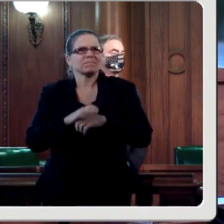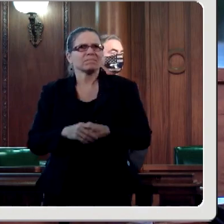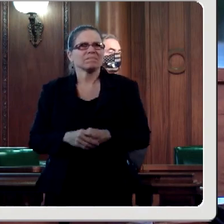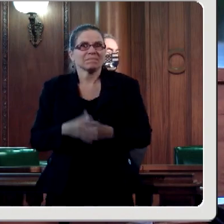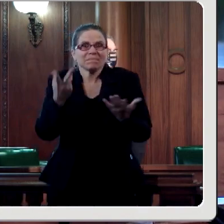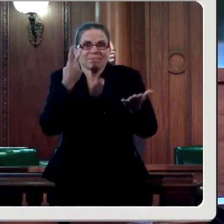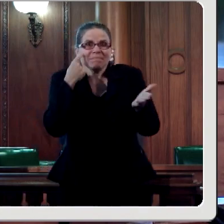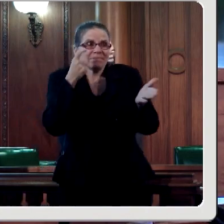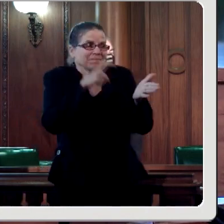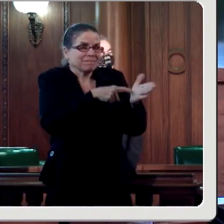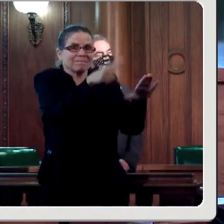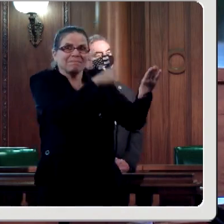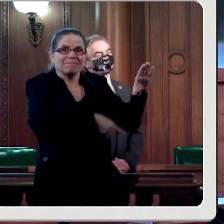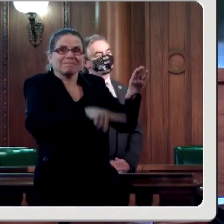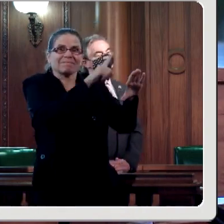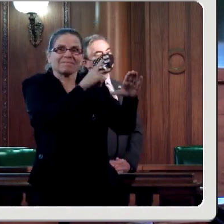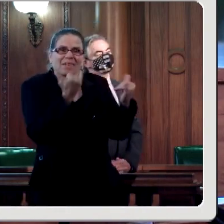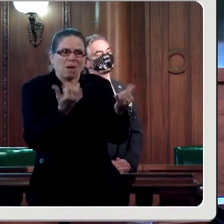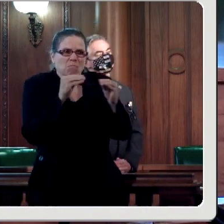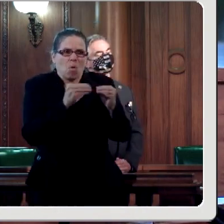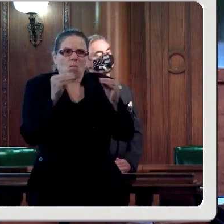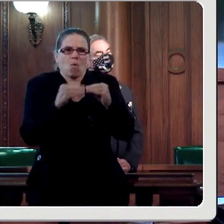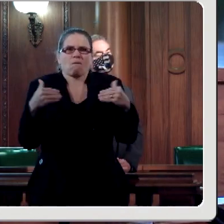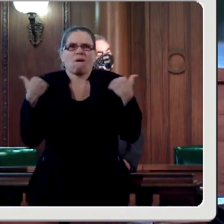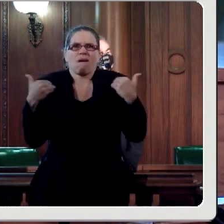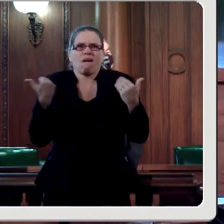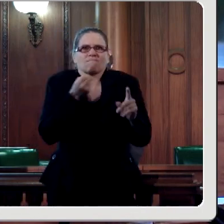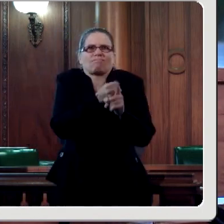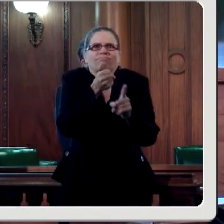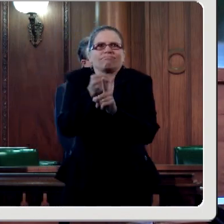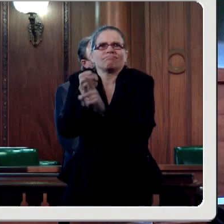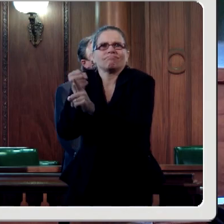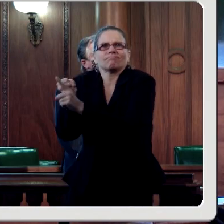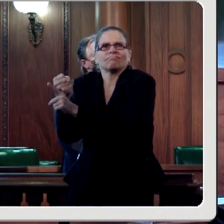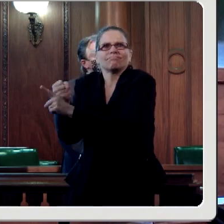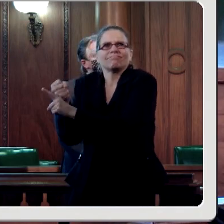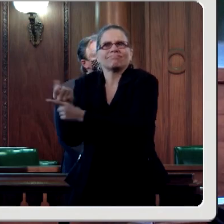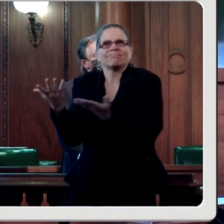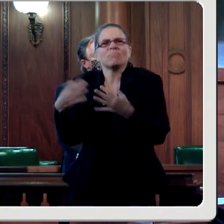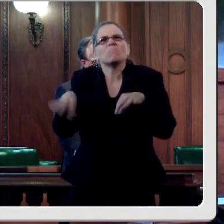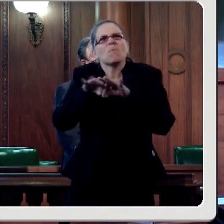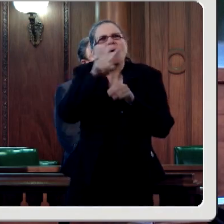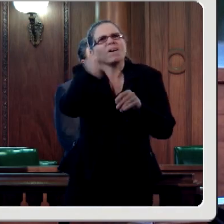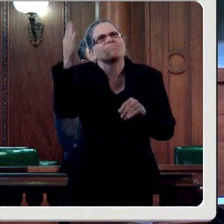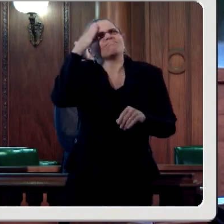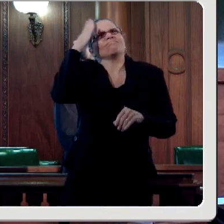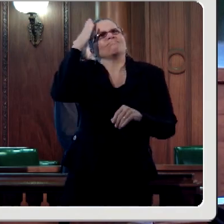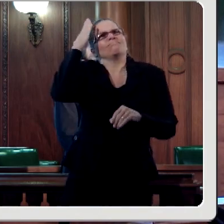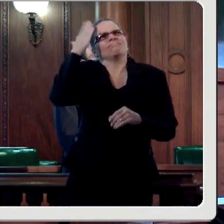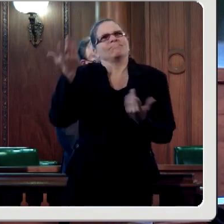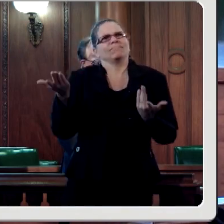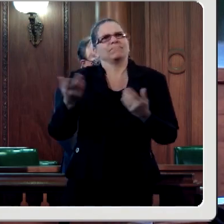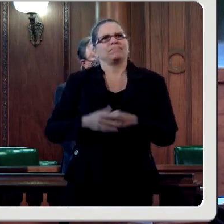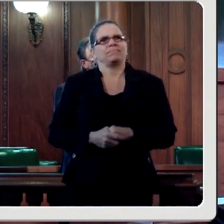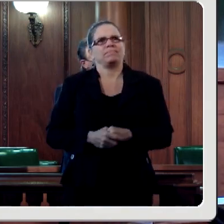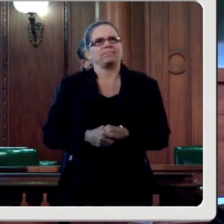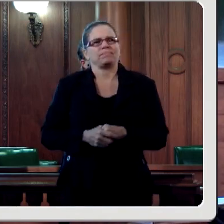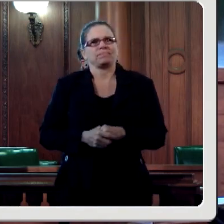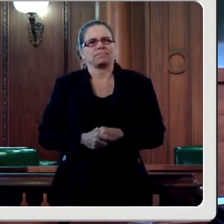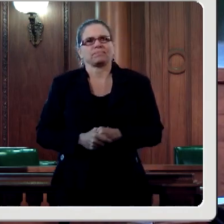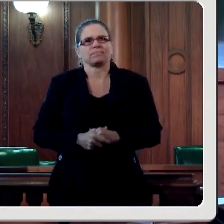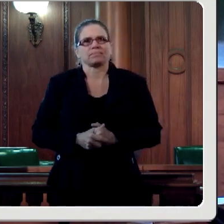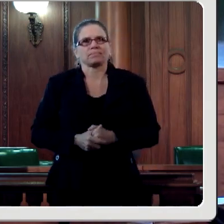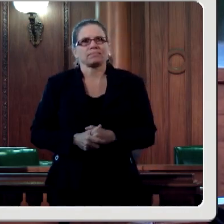ages. Again, as we look at the data in another way, so 0